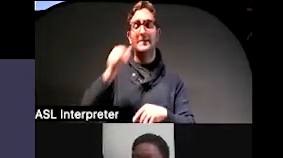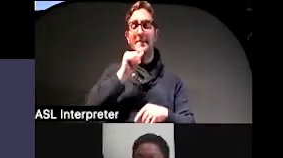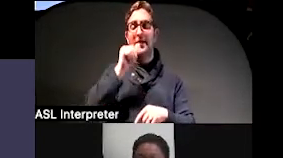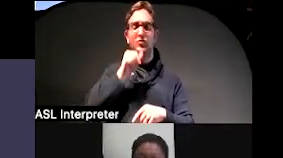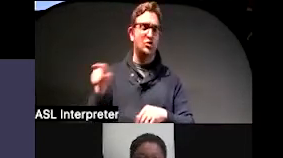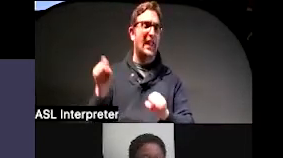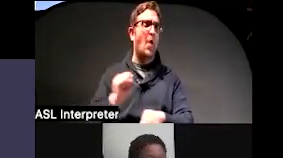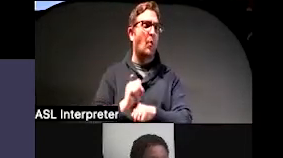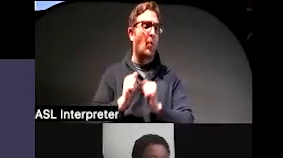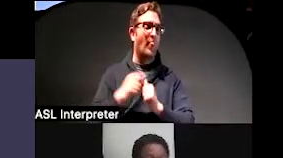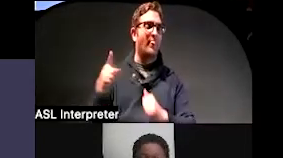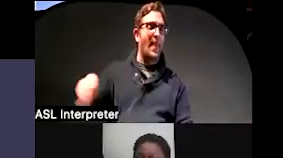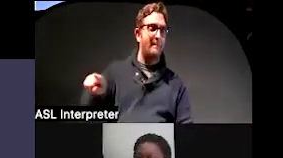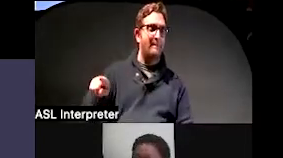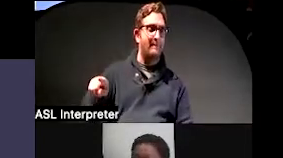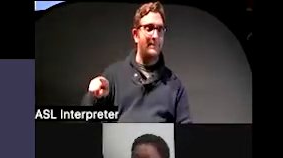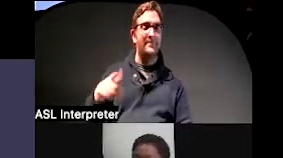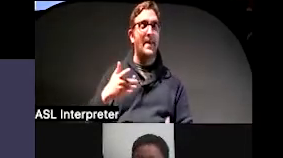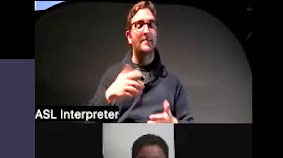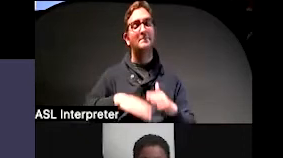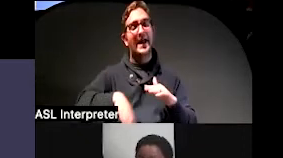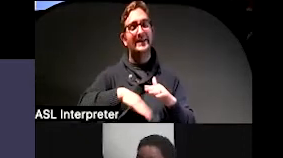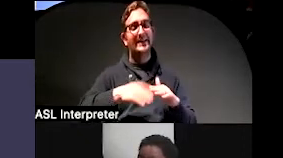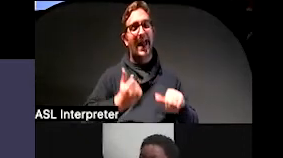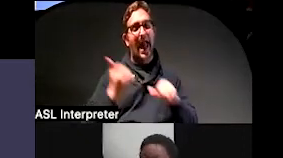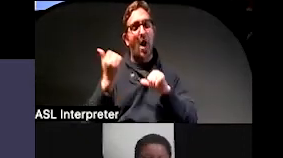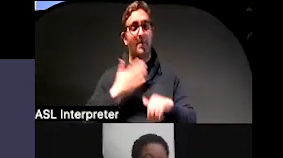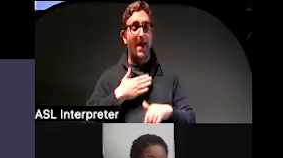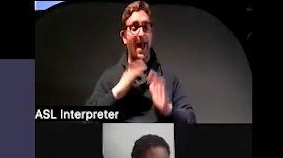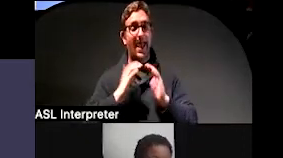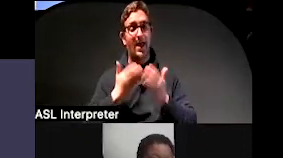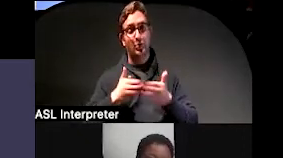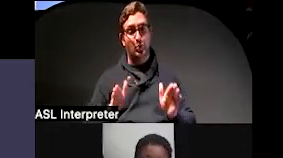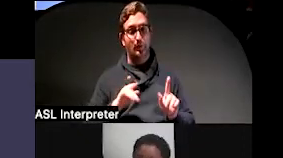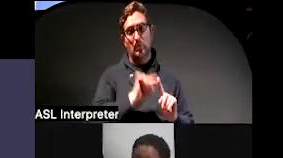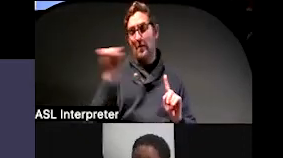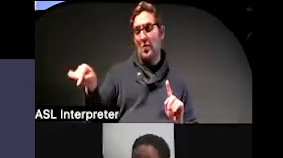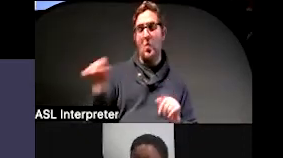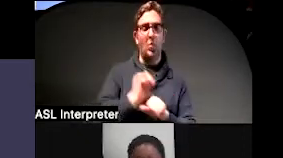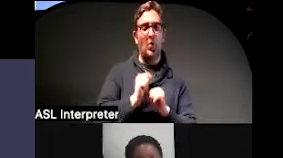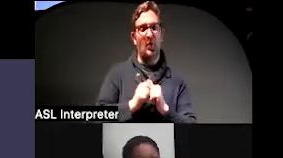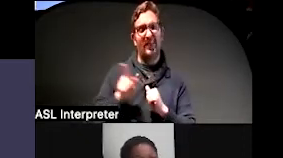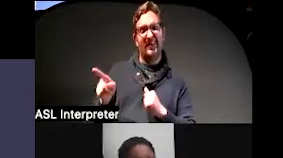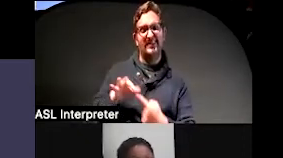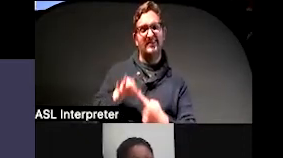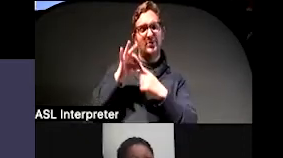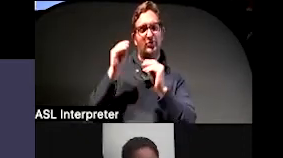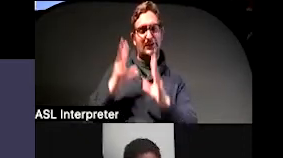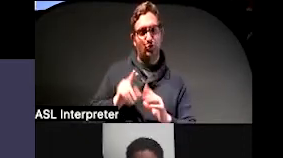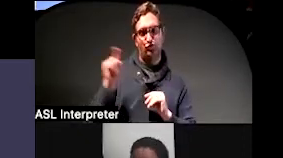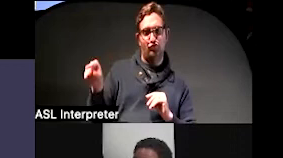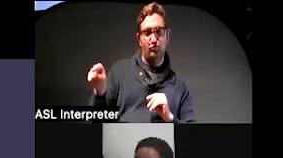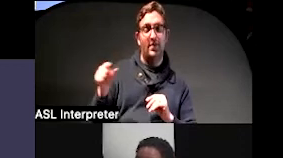them. And so just basically get them out of my classroom and you go over there and work with that special teacher. And